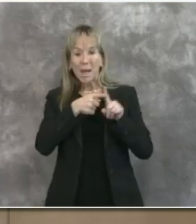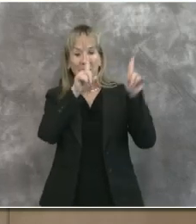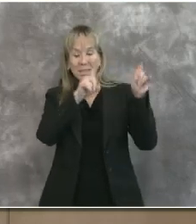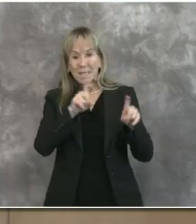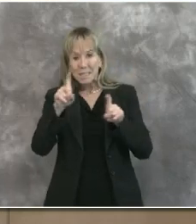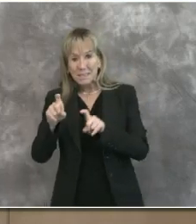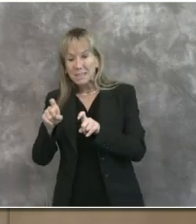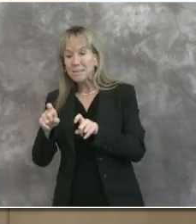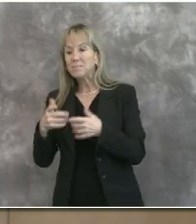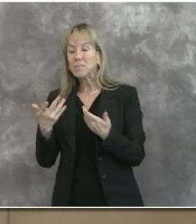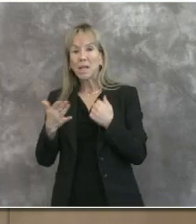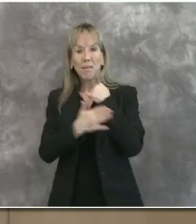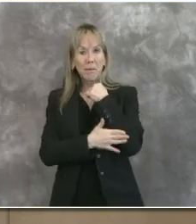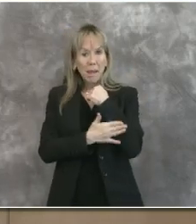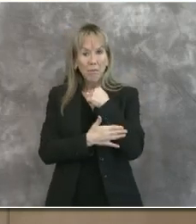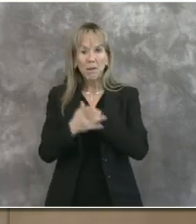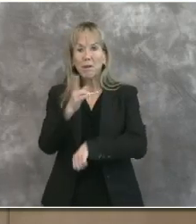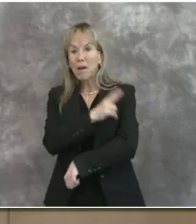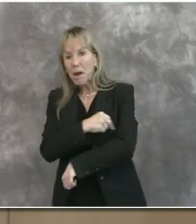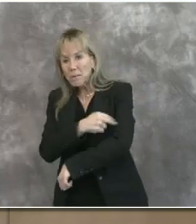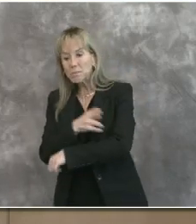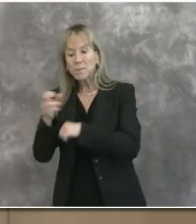and commercial laboratories have conducted